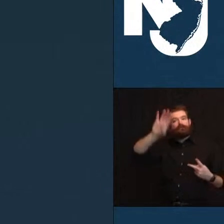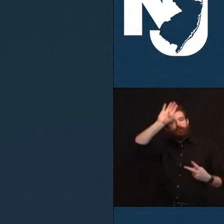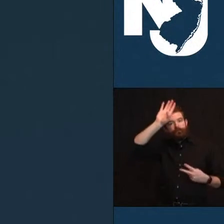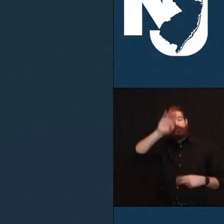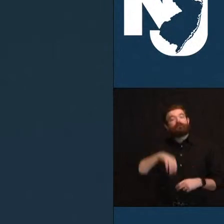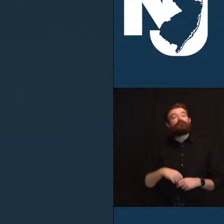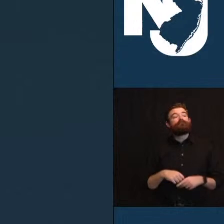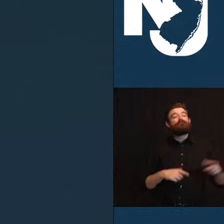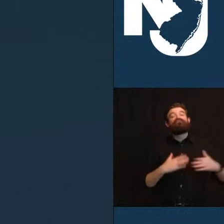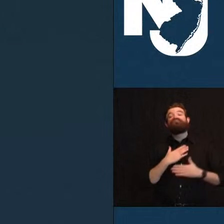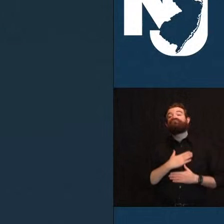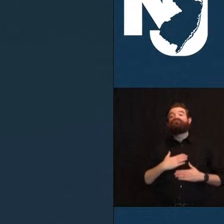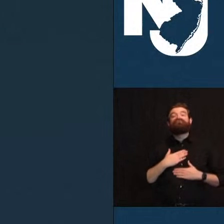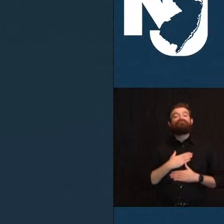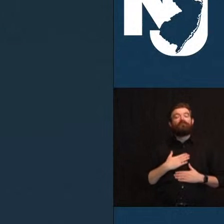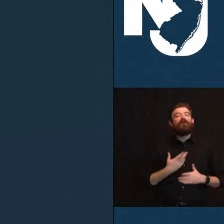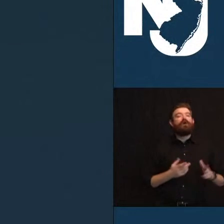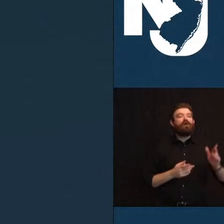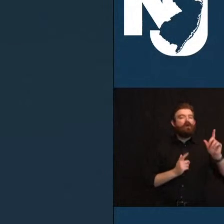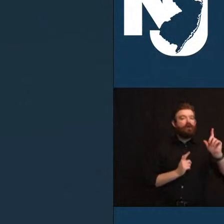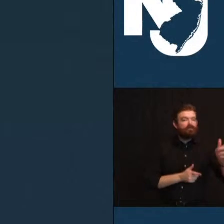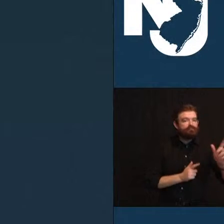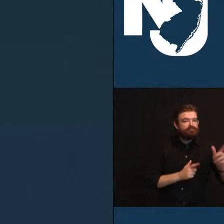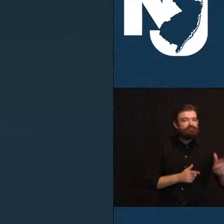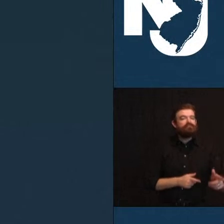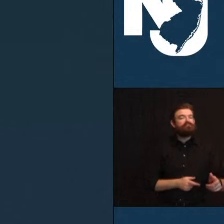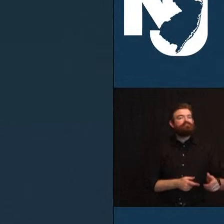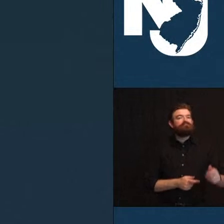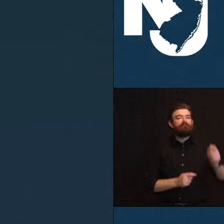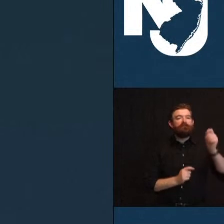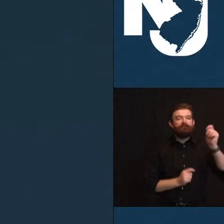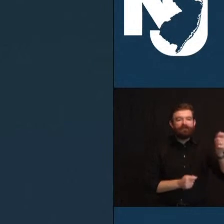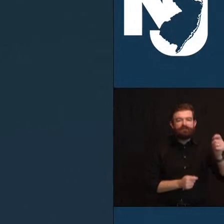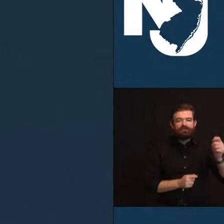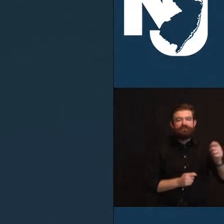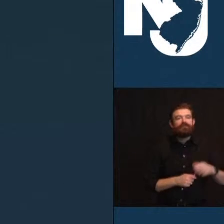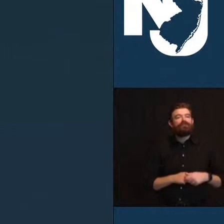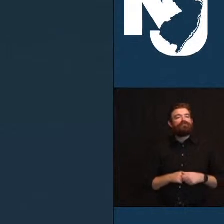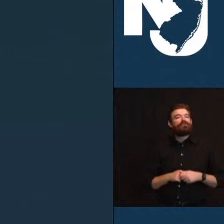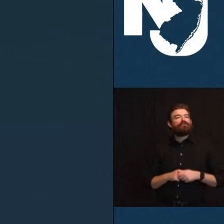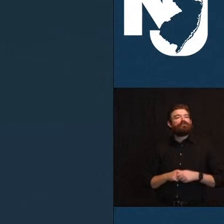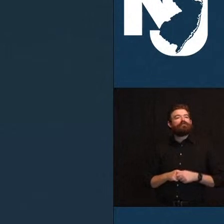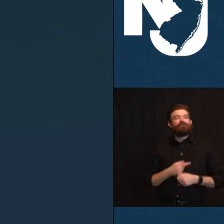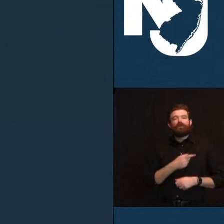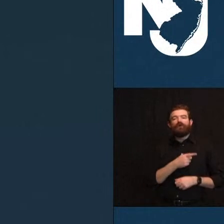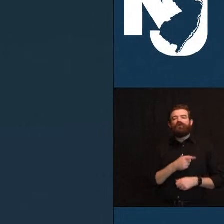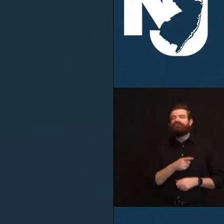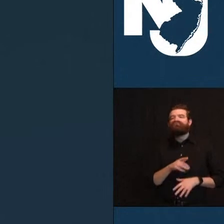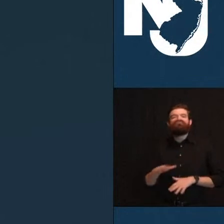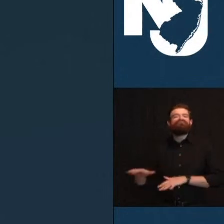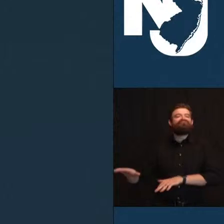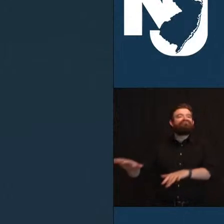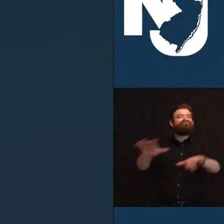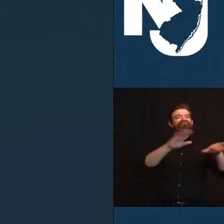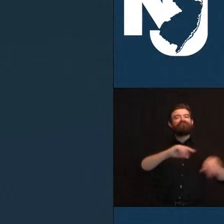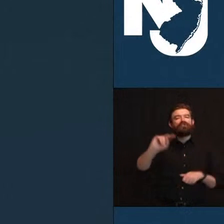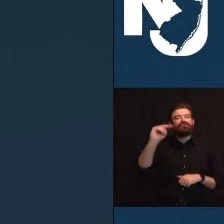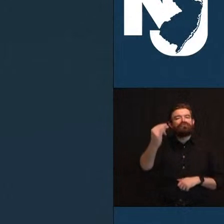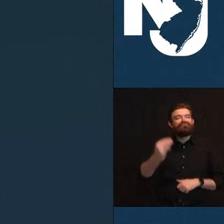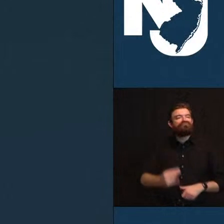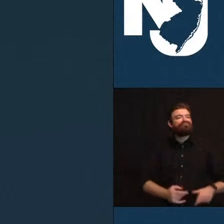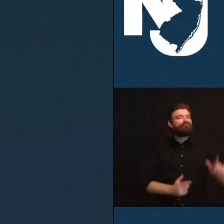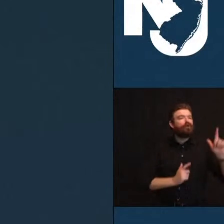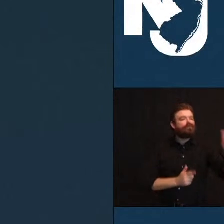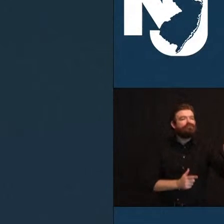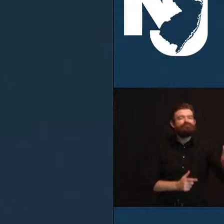Keys, or simply being in the wilds of New Jersey with his friends and his hunting dog, Tucker. And when a trip wasn't in the offing,